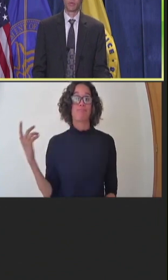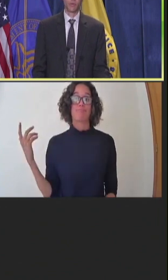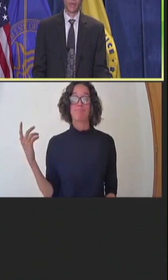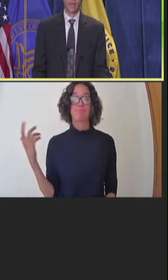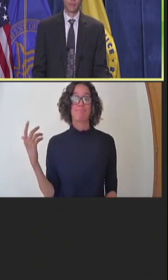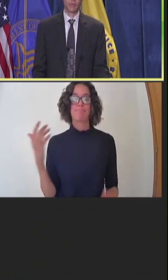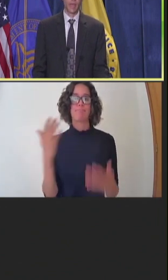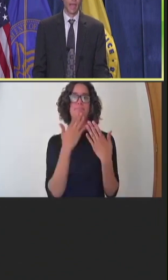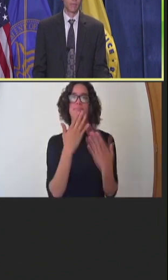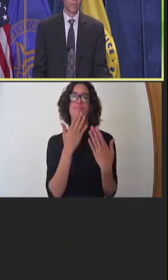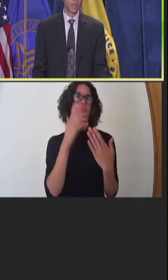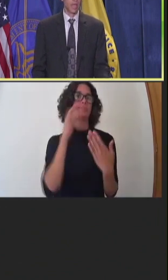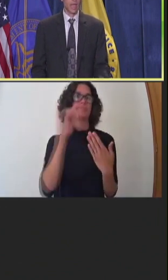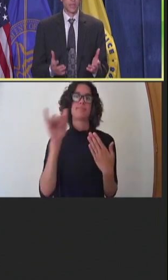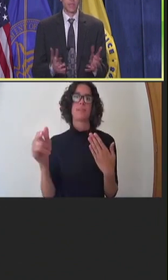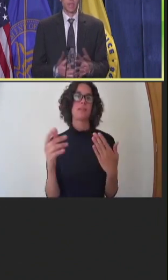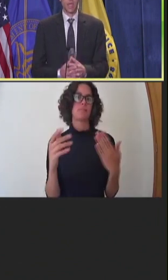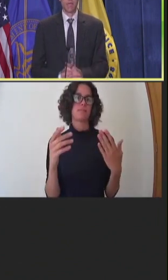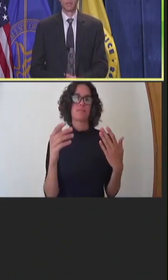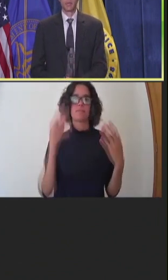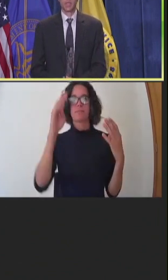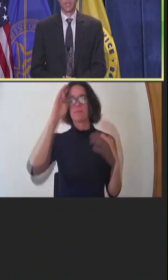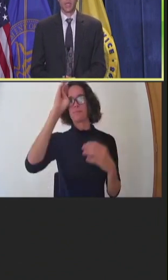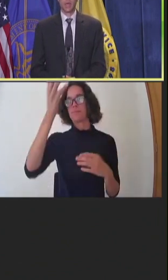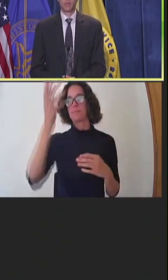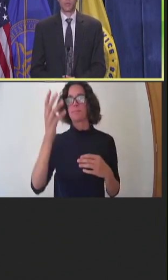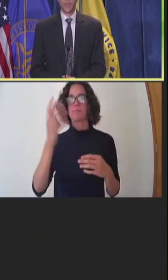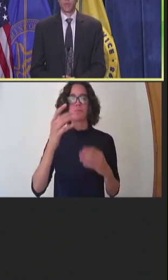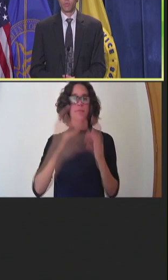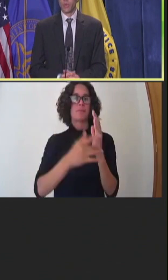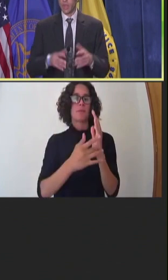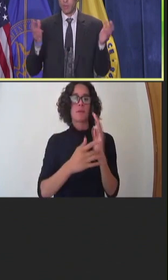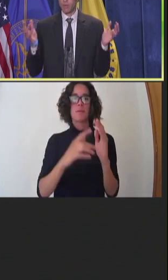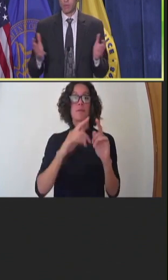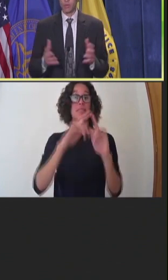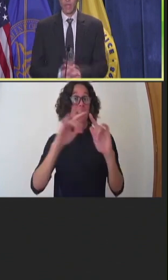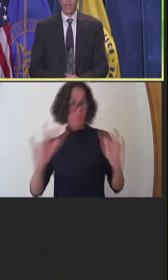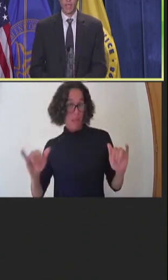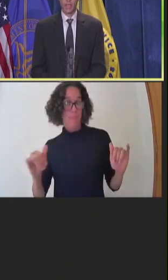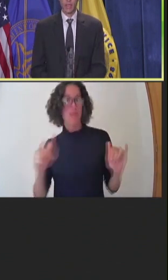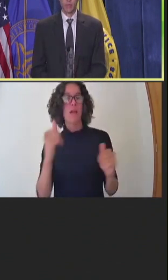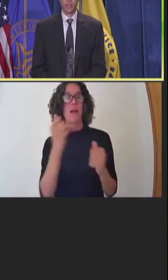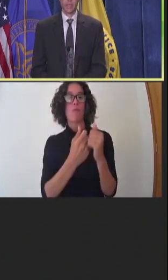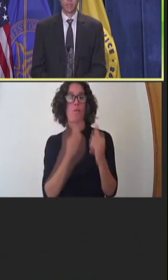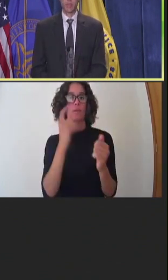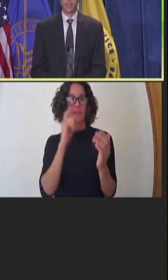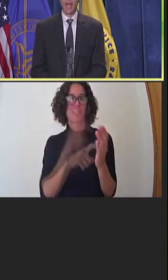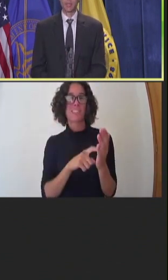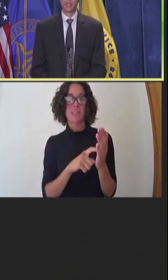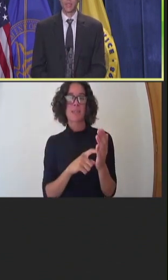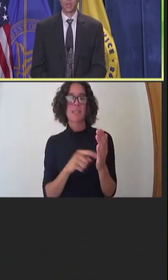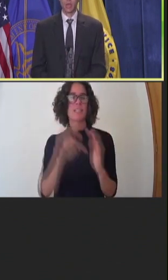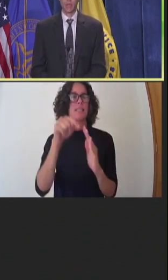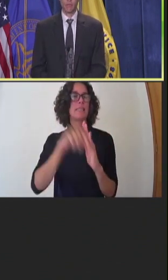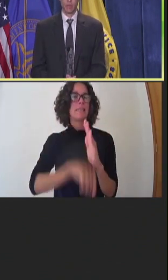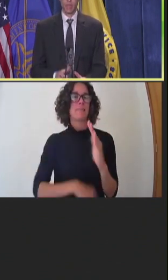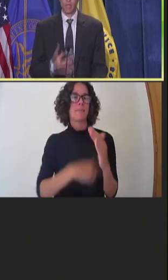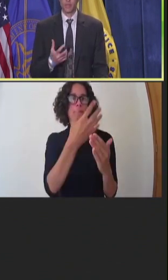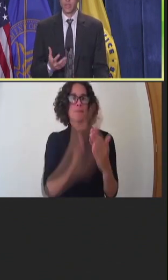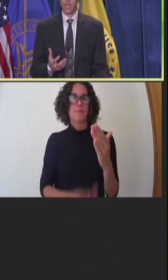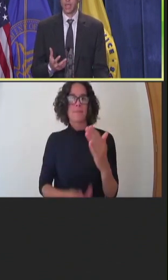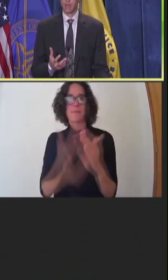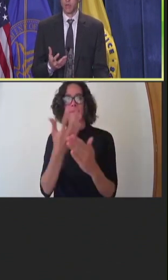grateful for that advent. At the same time, everyone was recognizing that there were deep gaps in our